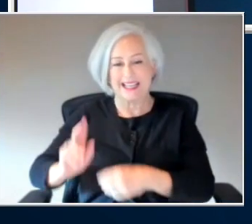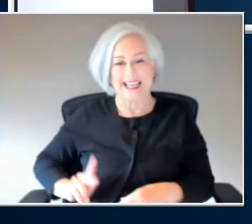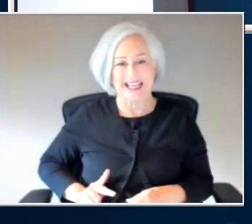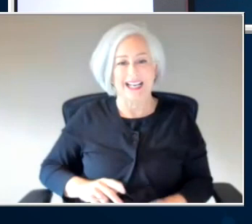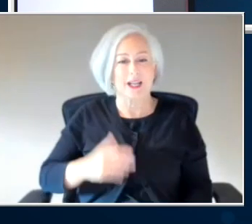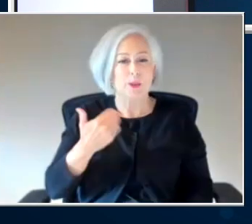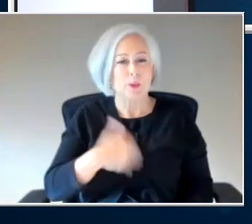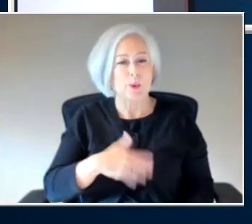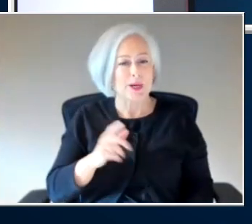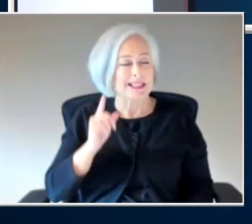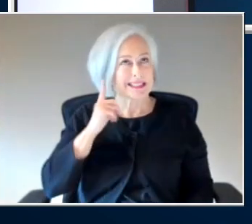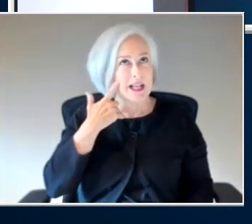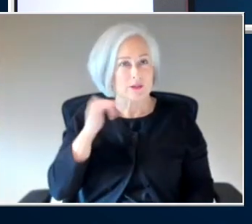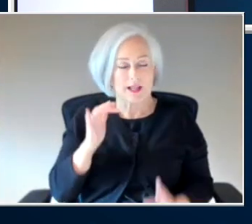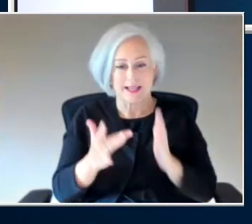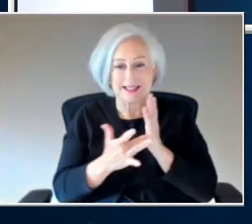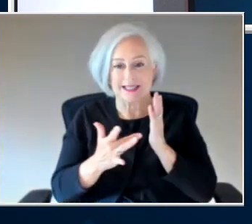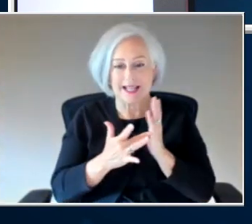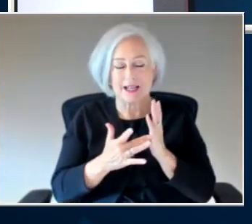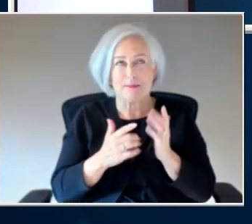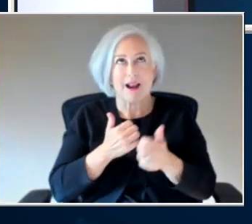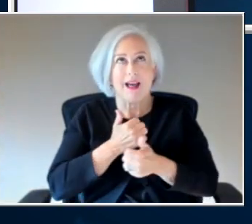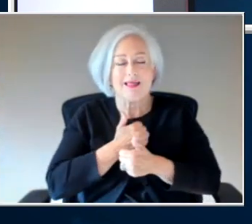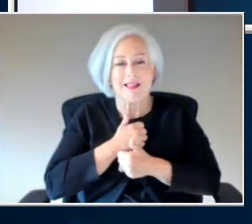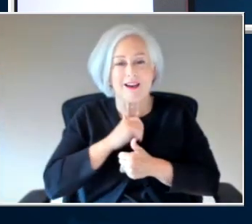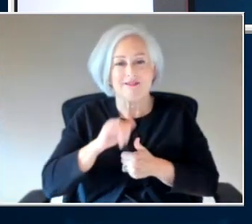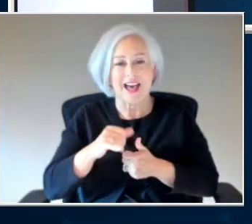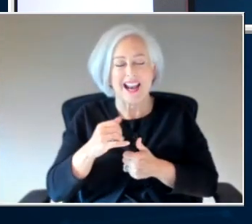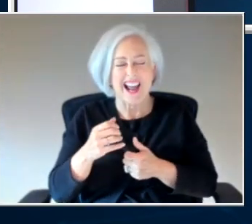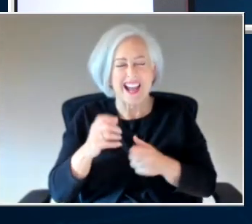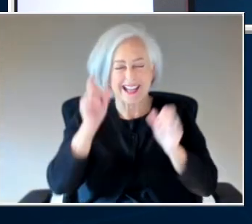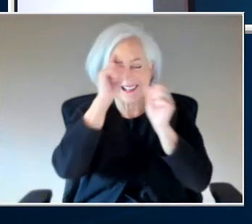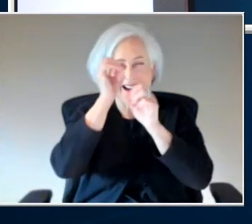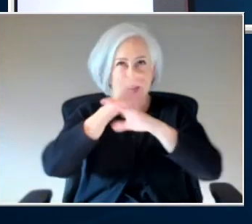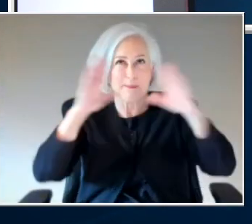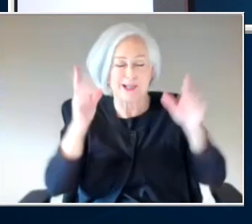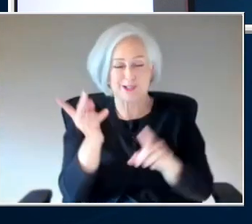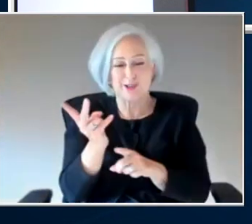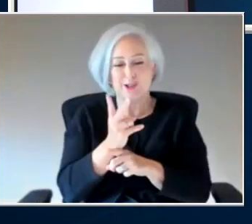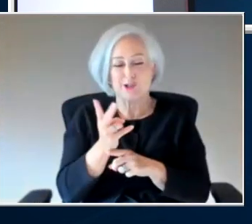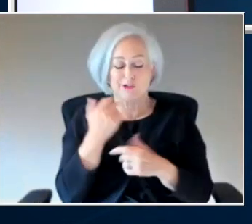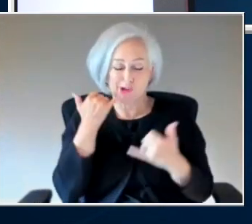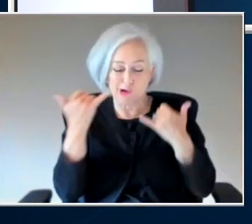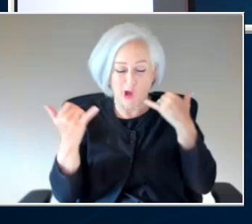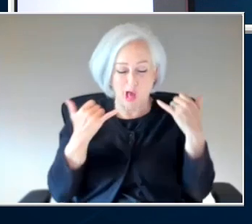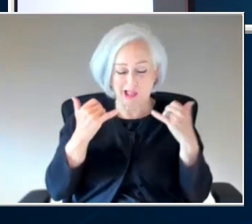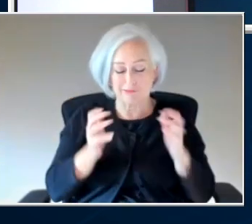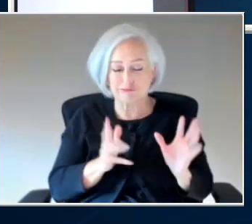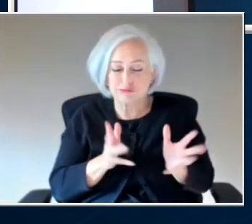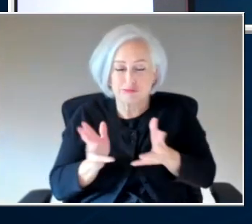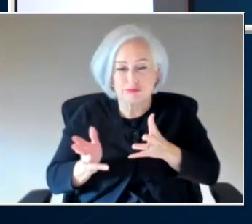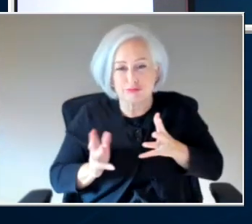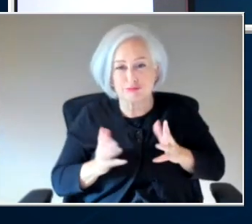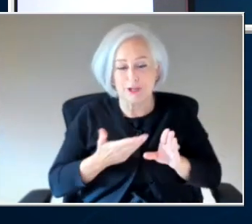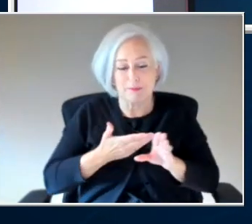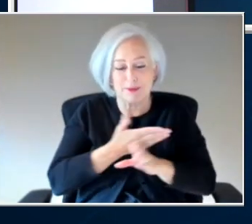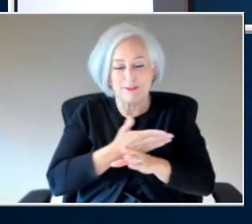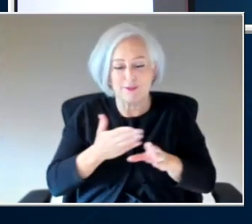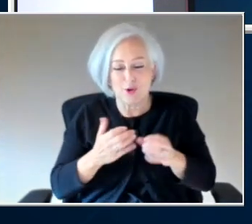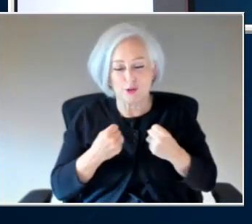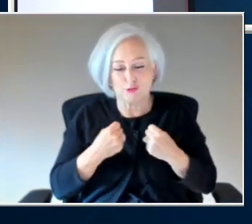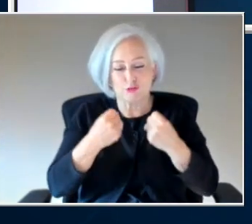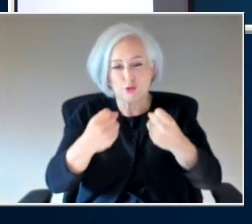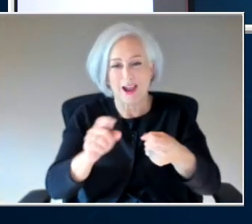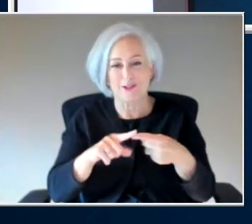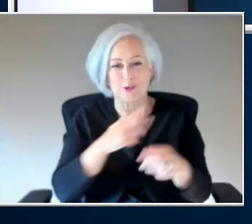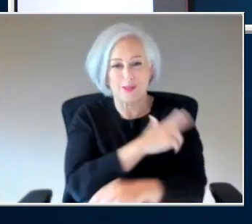technical, but I just love the idea, and I can actually picture it, you guys talking on the phone on your way into the office. Like, okay, how are we gonna do this today? So that's very